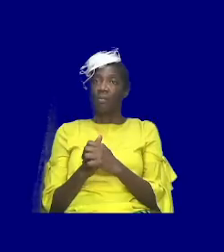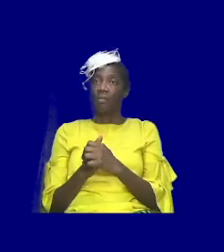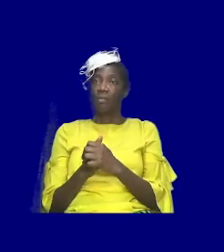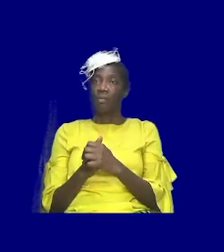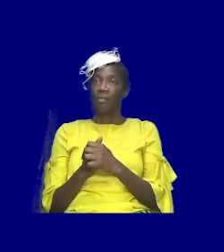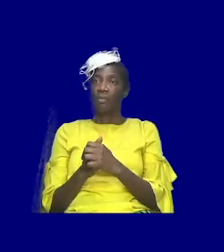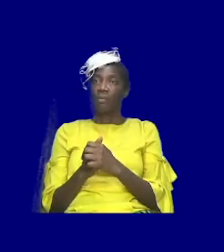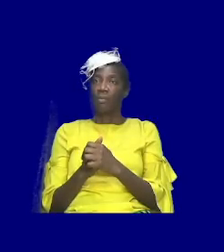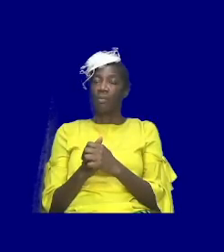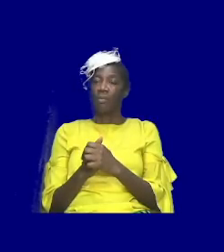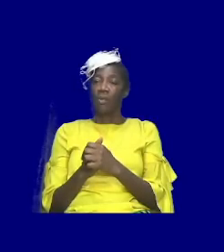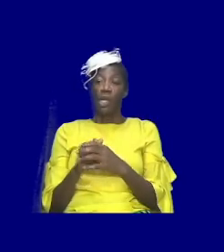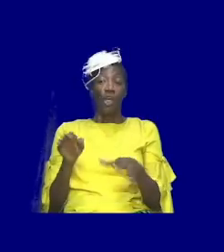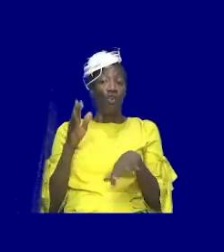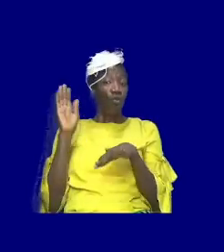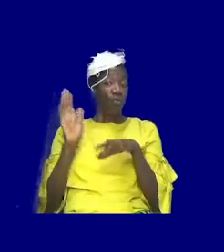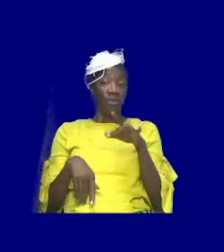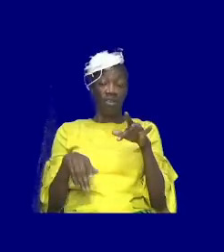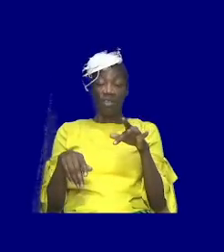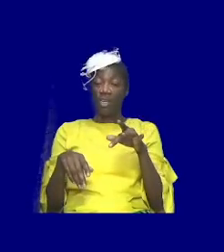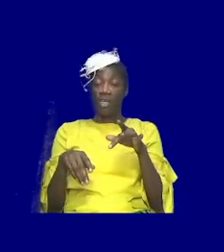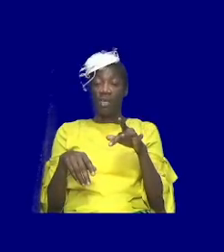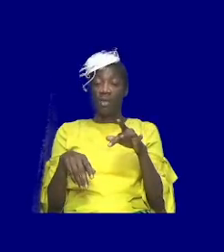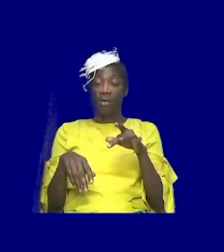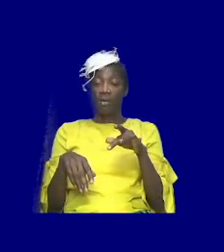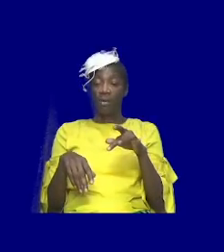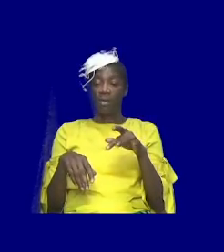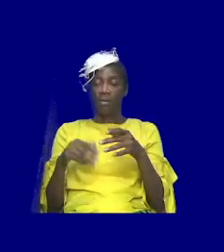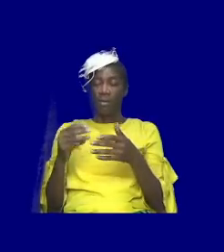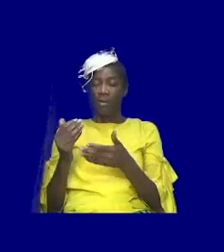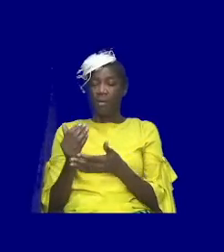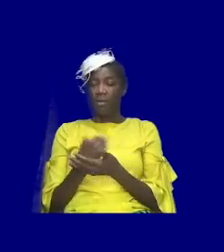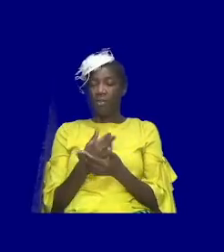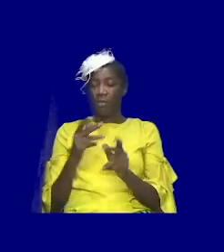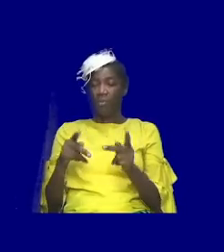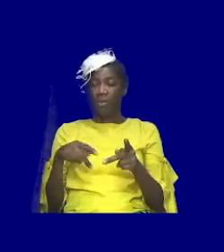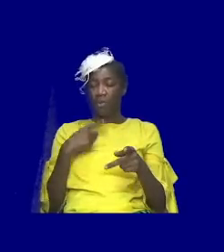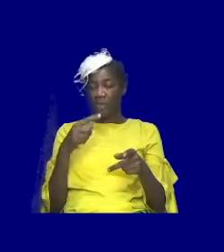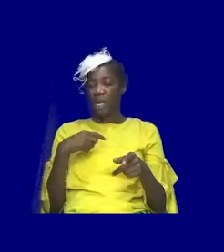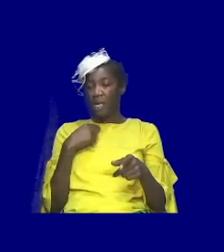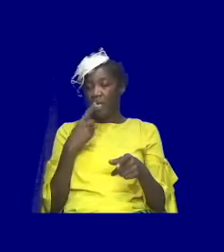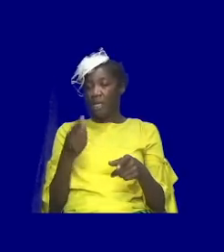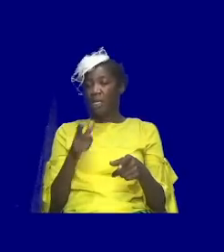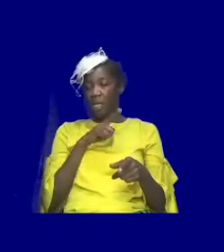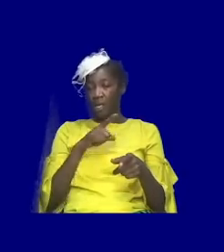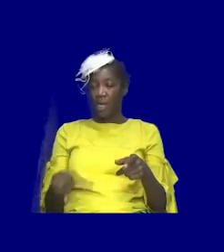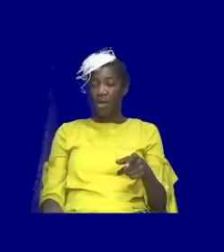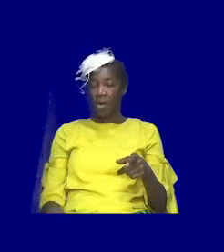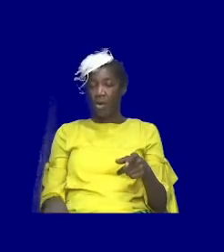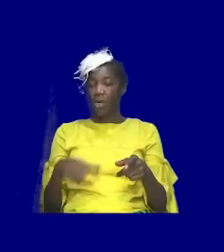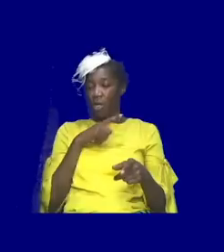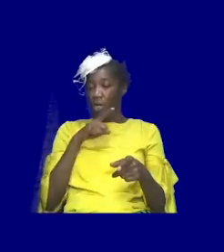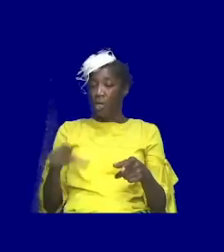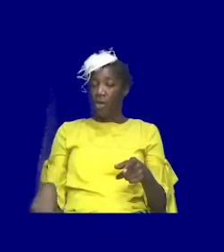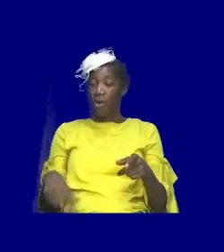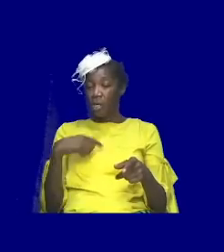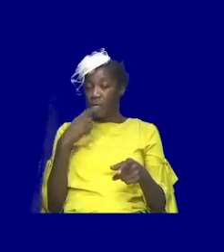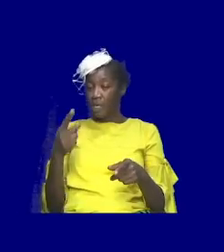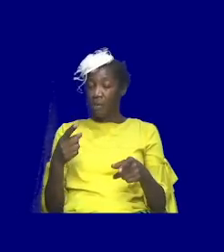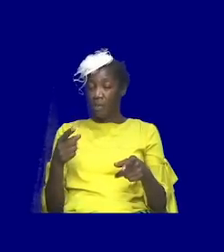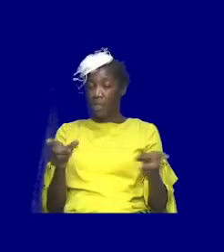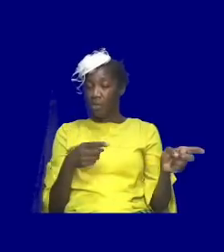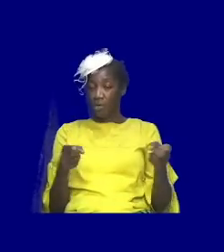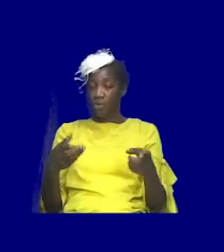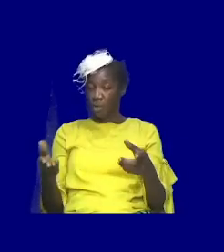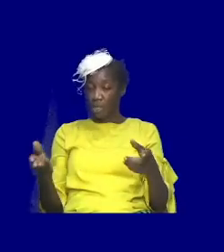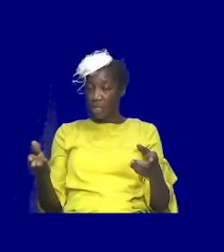And make no mistake about that. This thing that some folks say, I spoke to the Lord and he tell me to do this, it's not in the Bible, or the